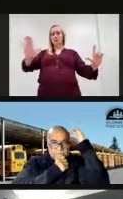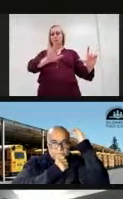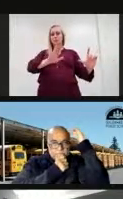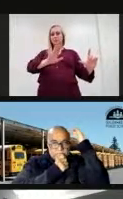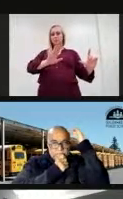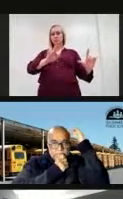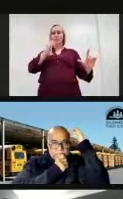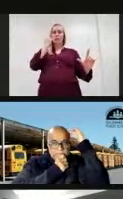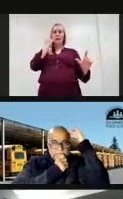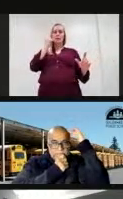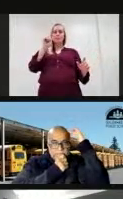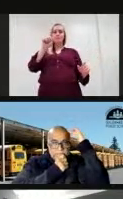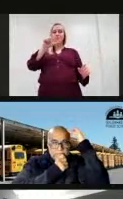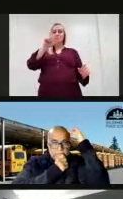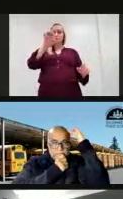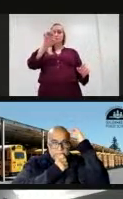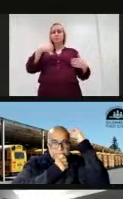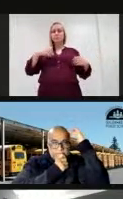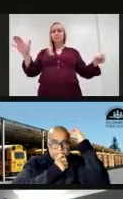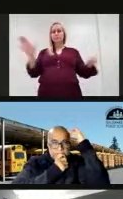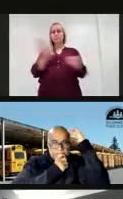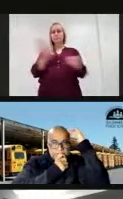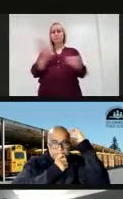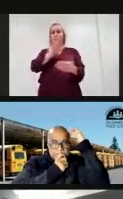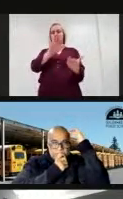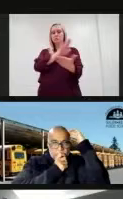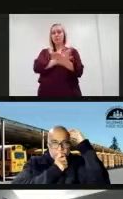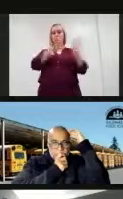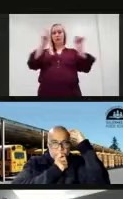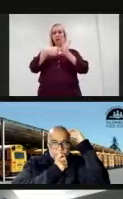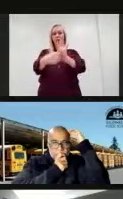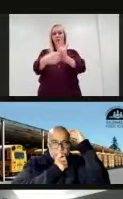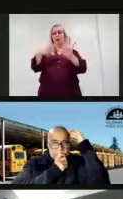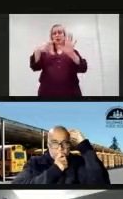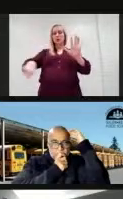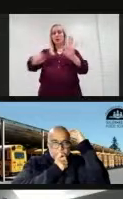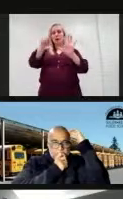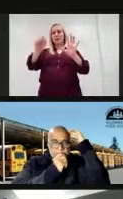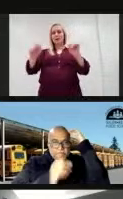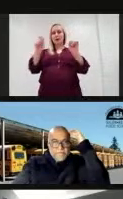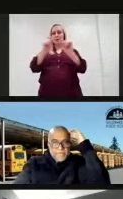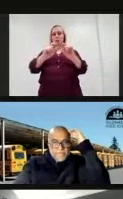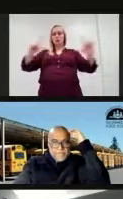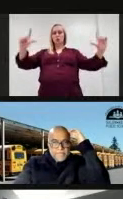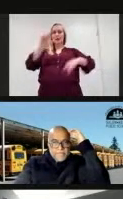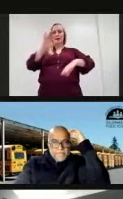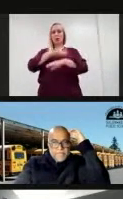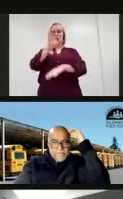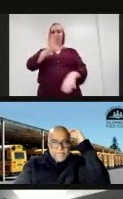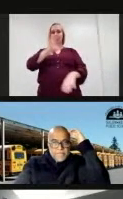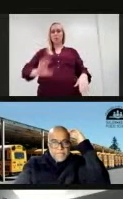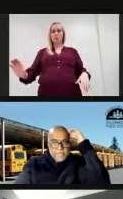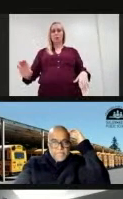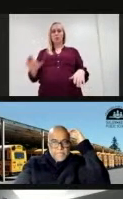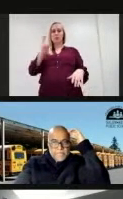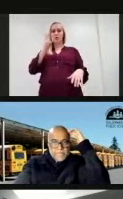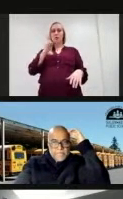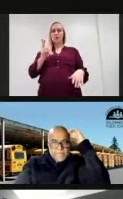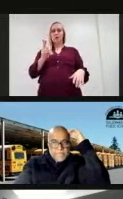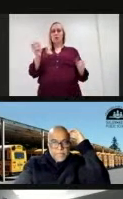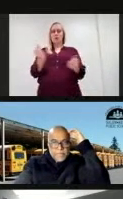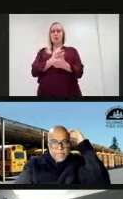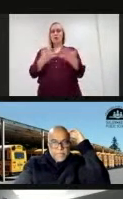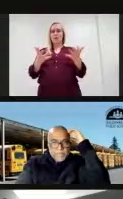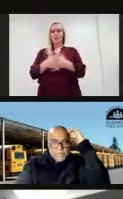If Alice has the full document shown, then you should be able to zoom in on Zoom to see the pieces that you want to